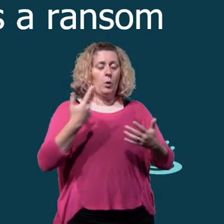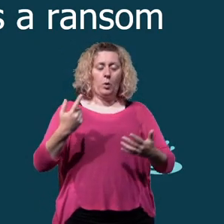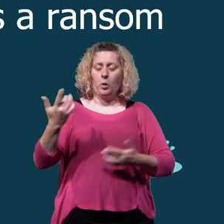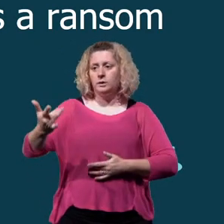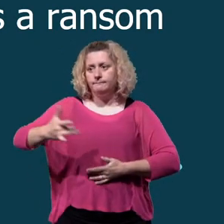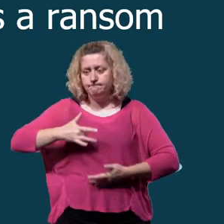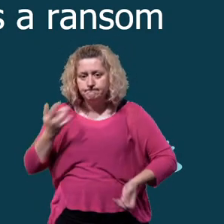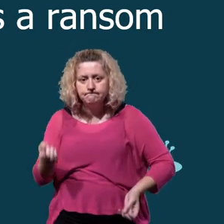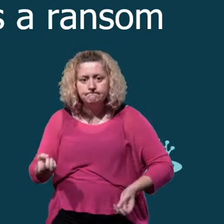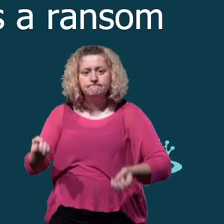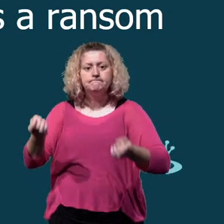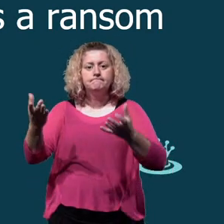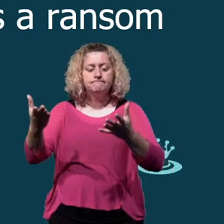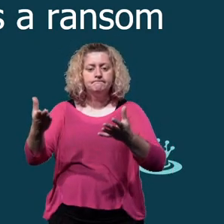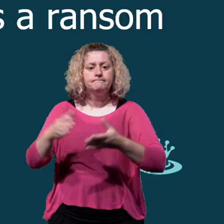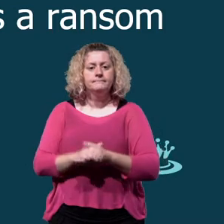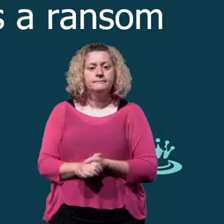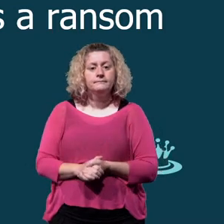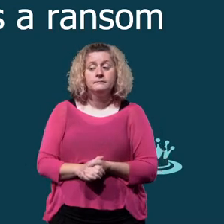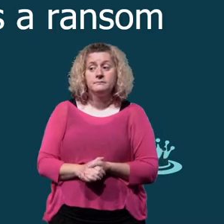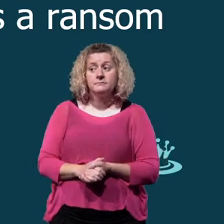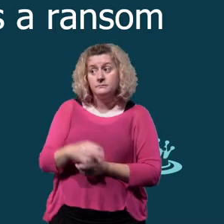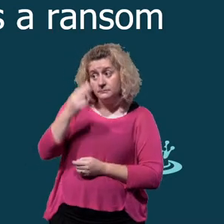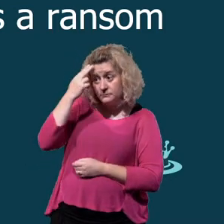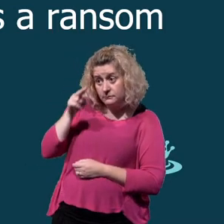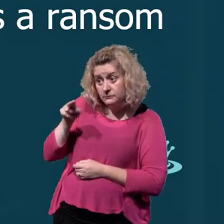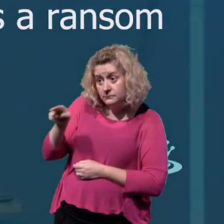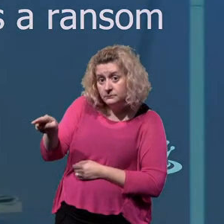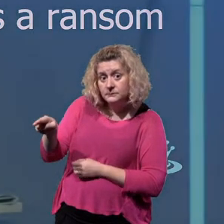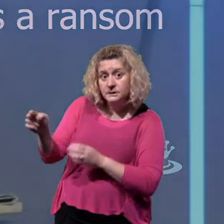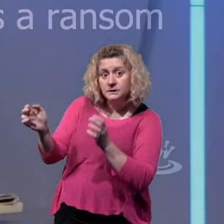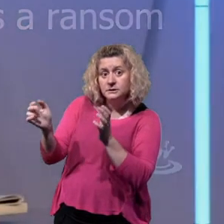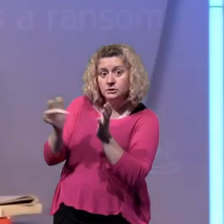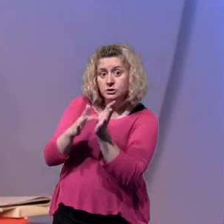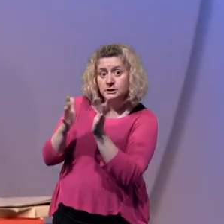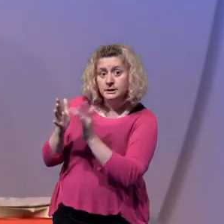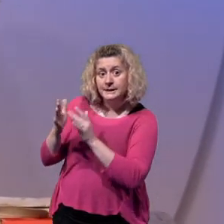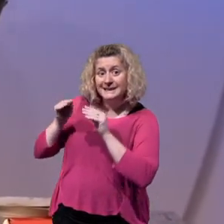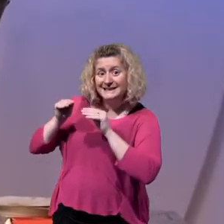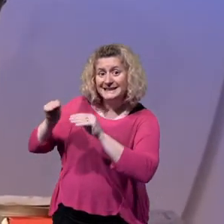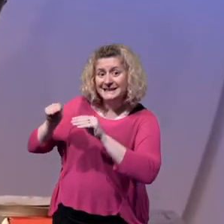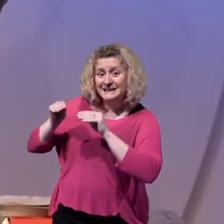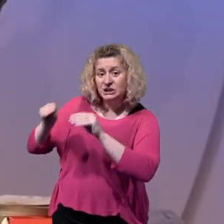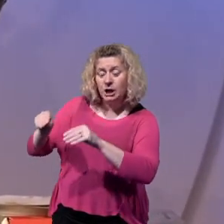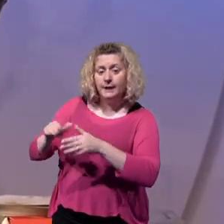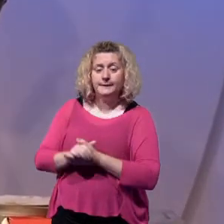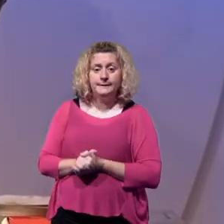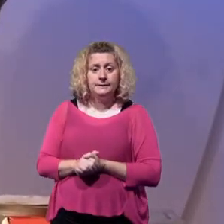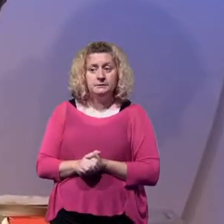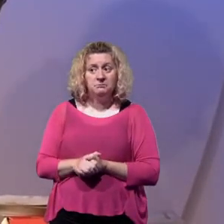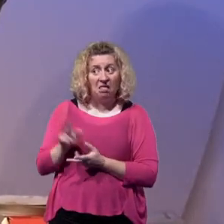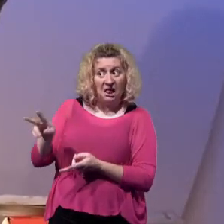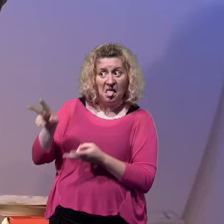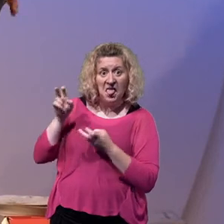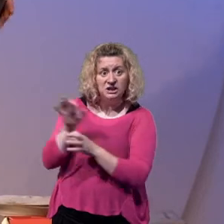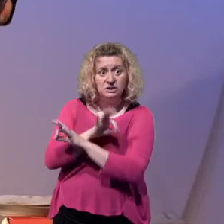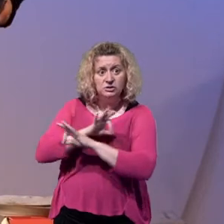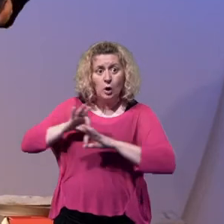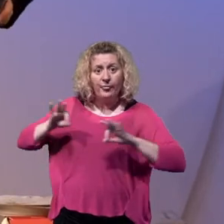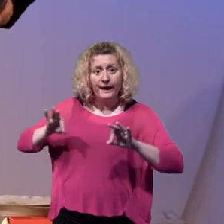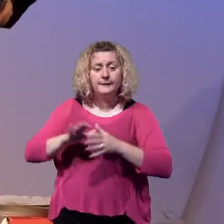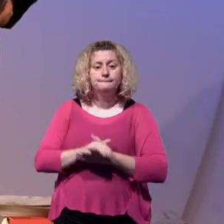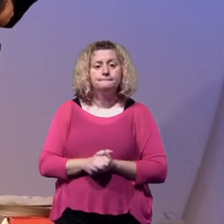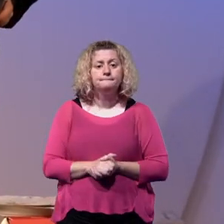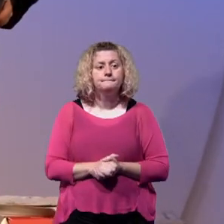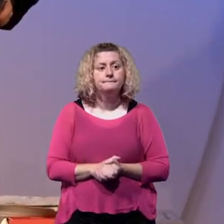again, they might call Jesus teacher, but they're not listening to his teaching, are they? He's just spoken in verses 32